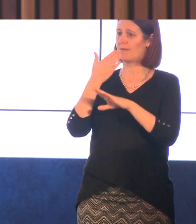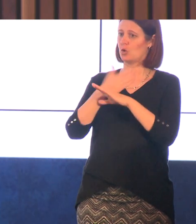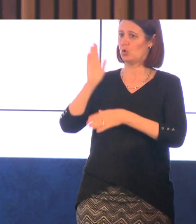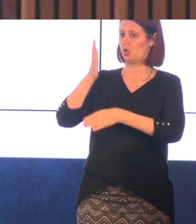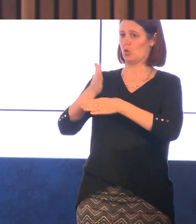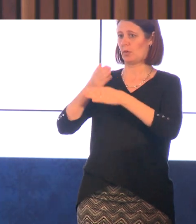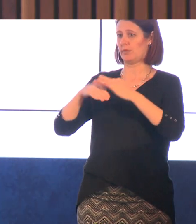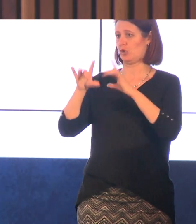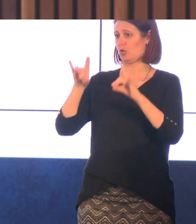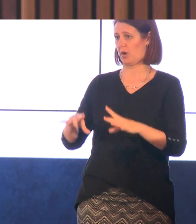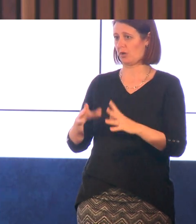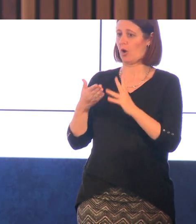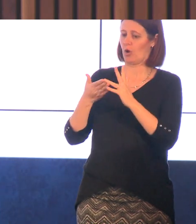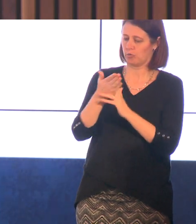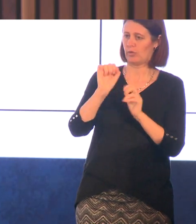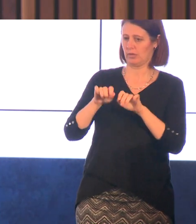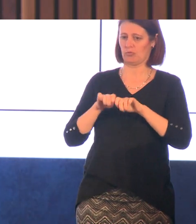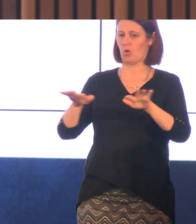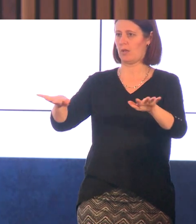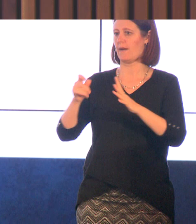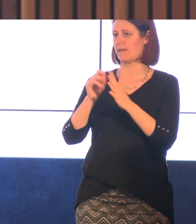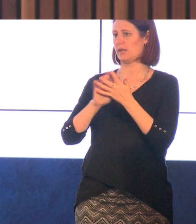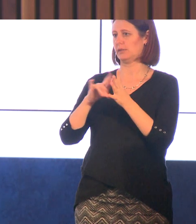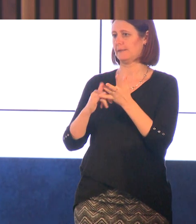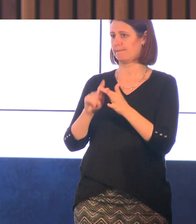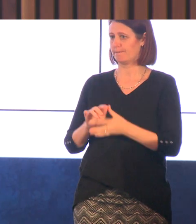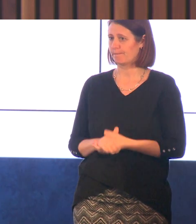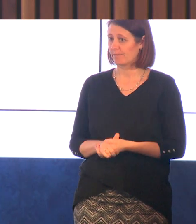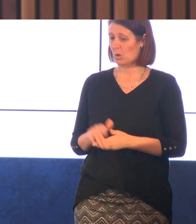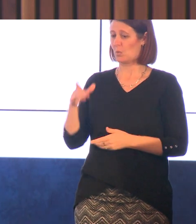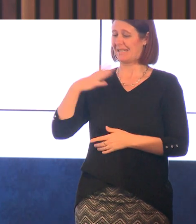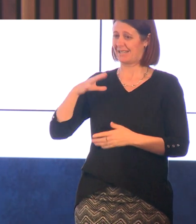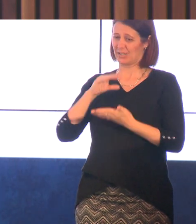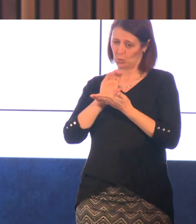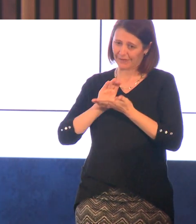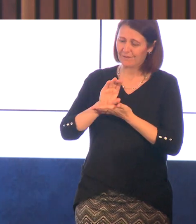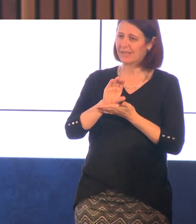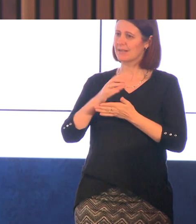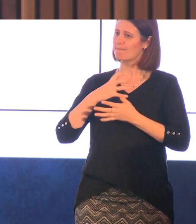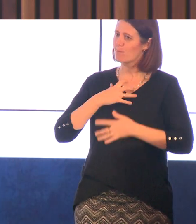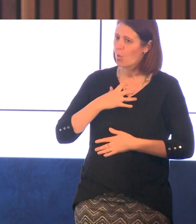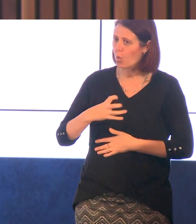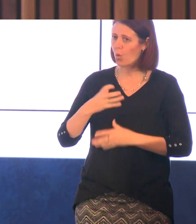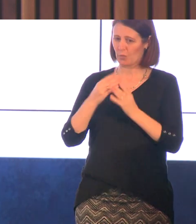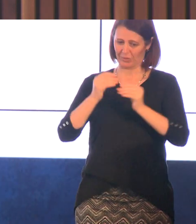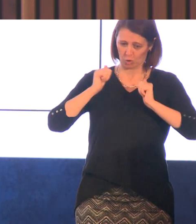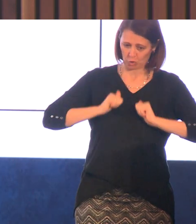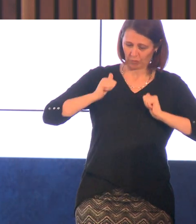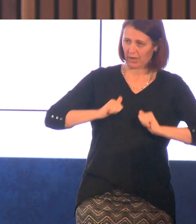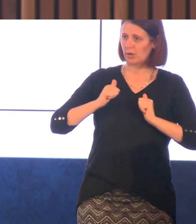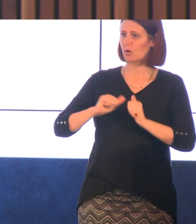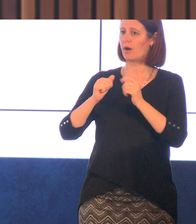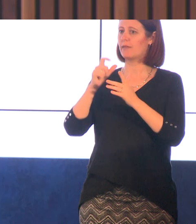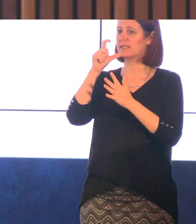jobs in Australia through this rollout phase. We need to invest much more in the training of